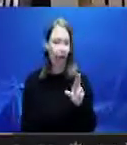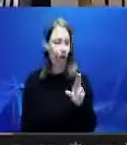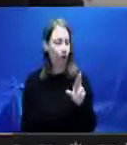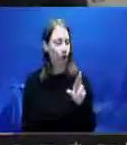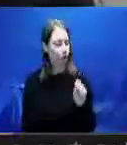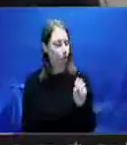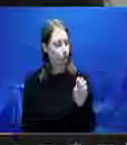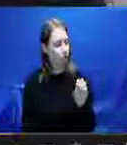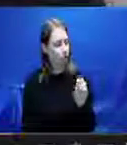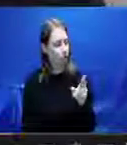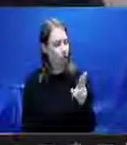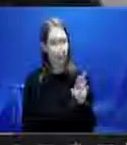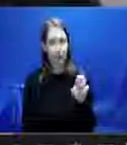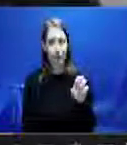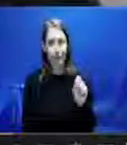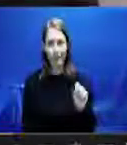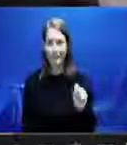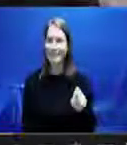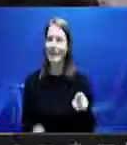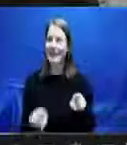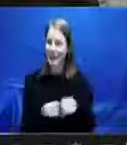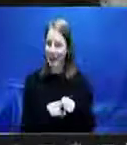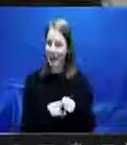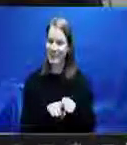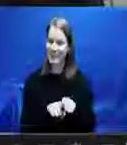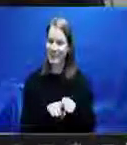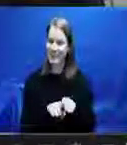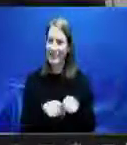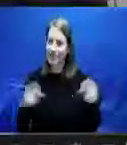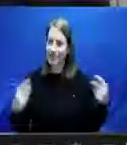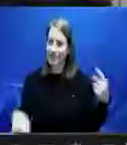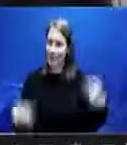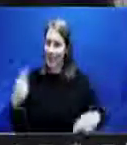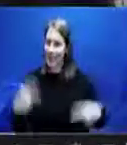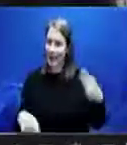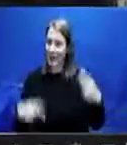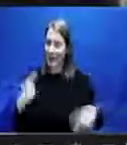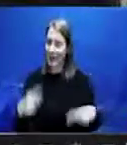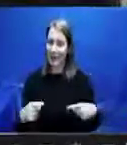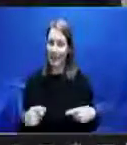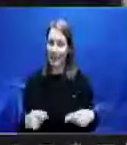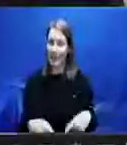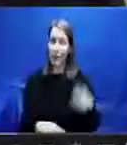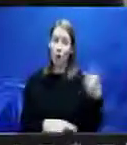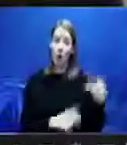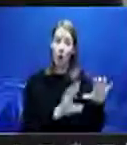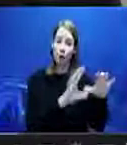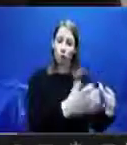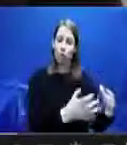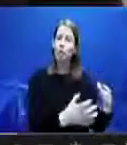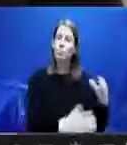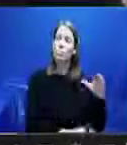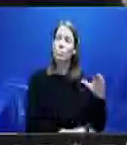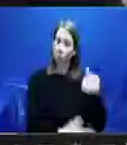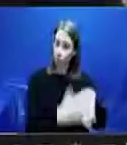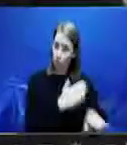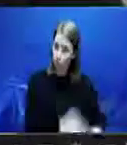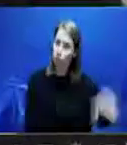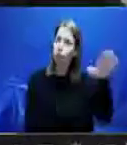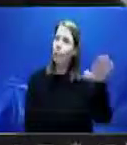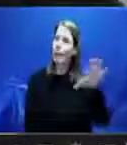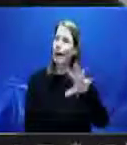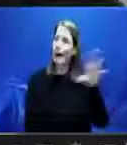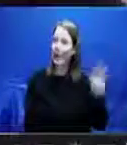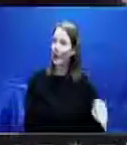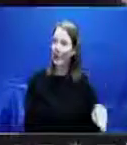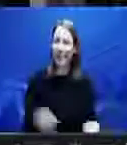imperialists. On the other, the indigenous Africans. The way they went about things in like torturous ways and cruel ways,